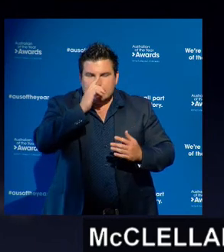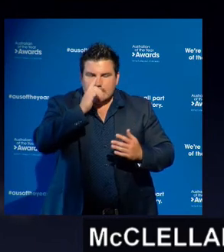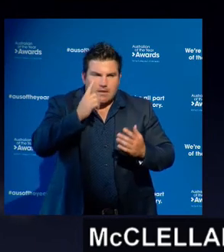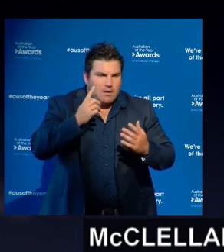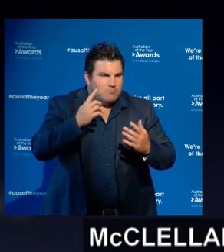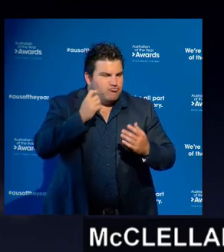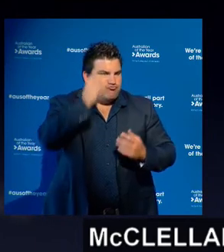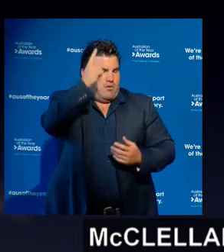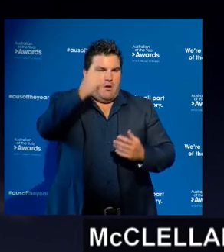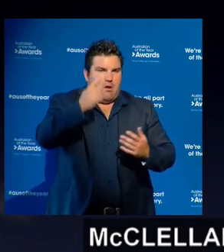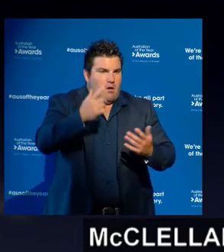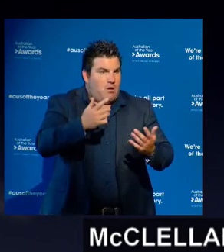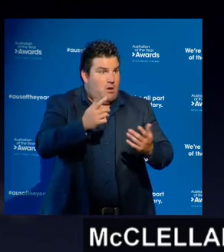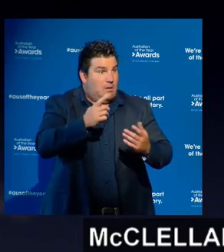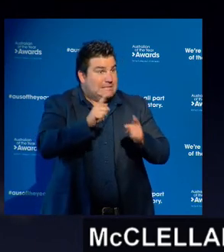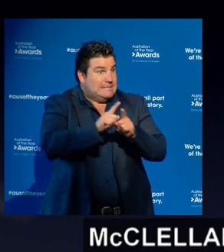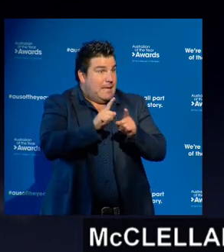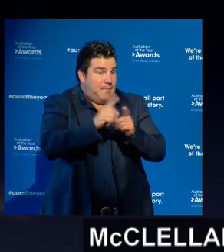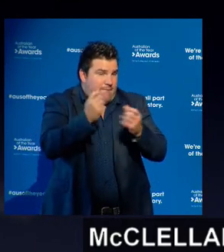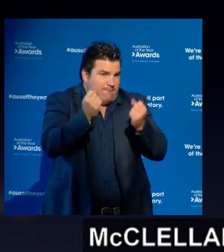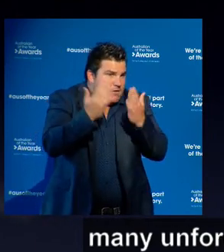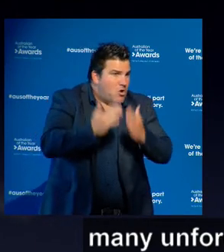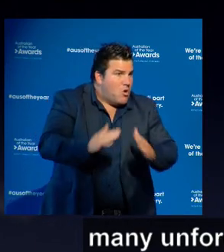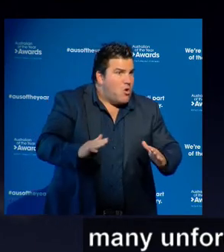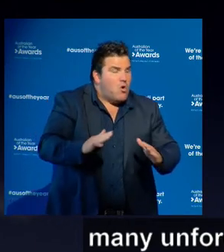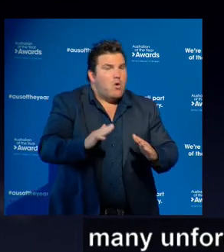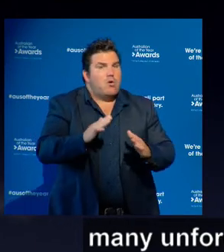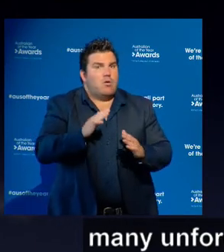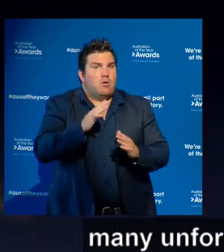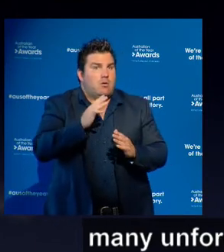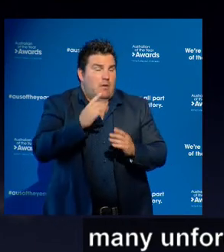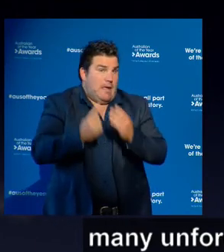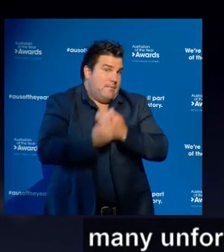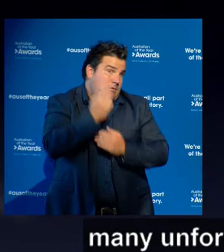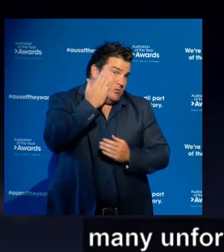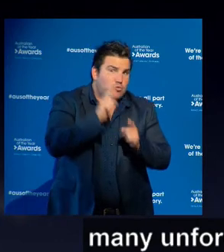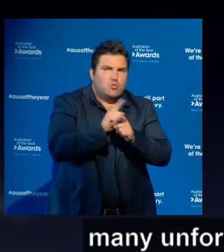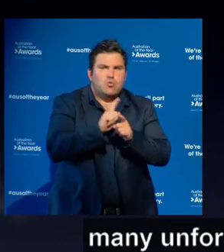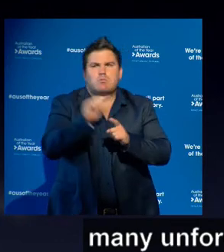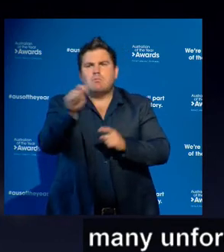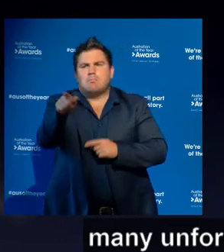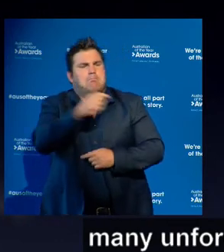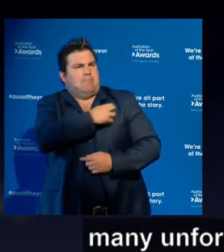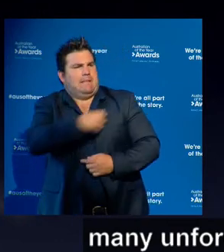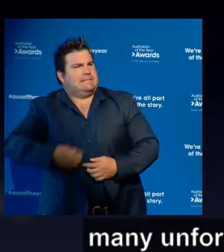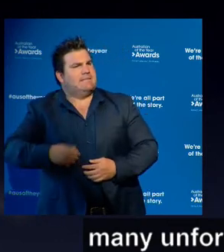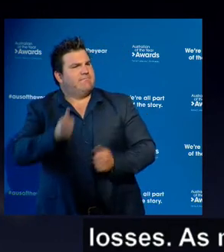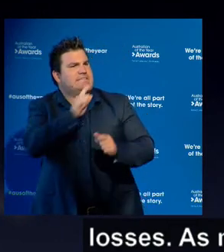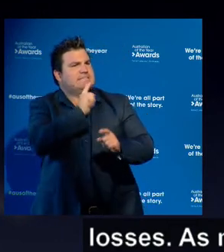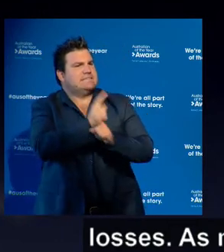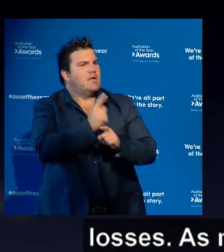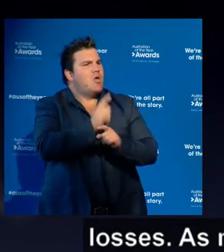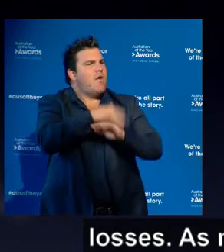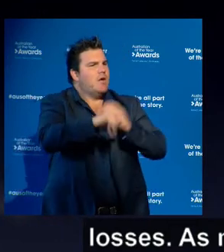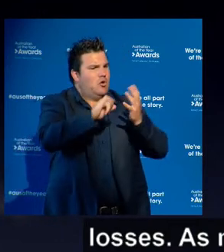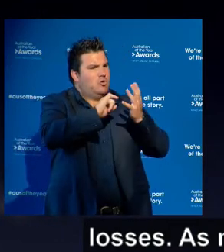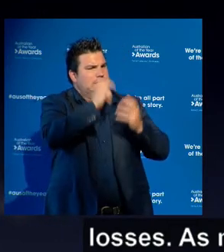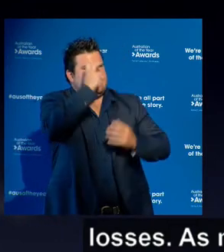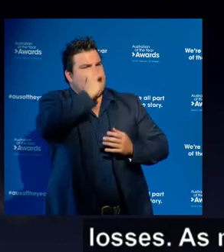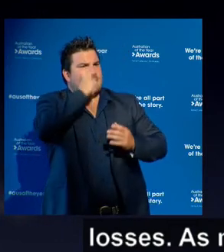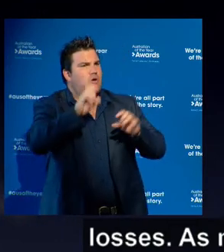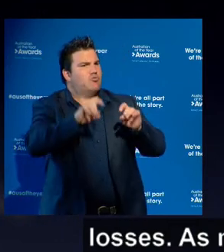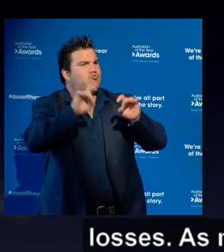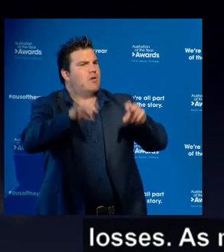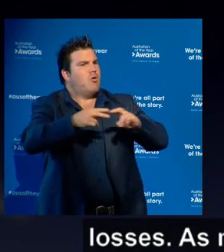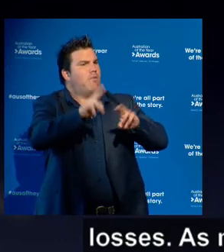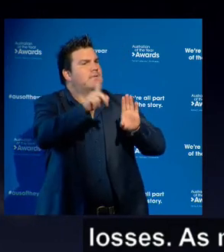losses. As many of you know, and as the Chief Minister mentioned earlier this evening, our 2020 senior